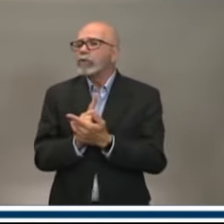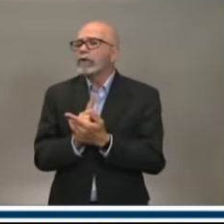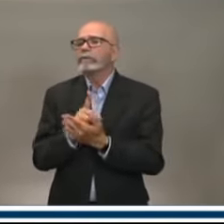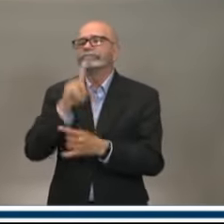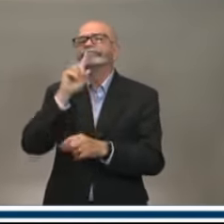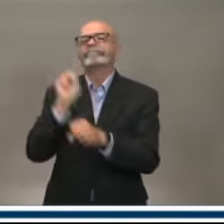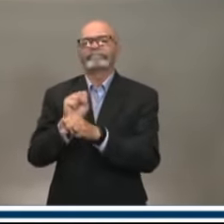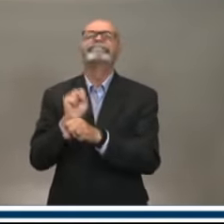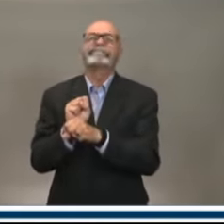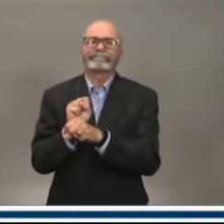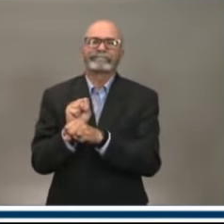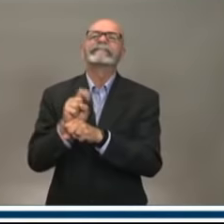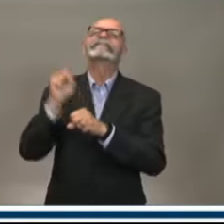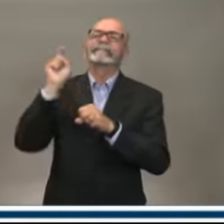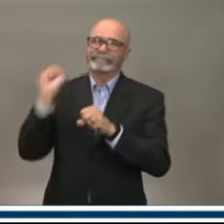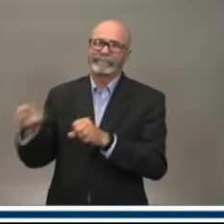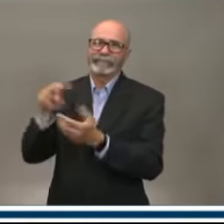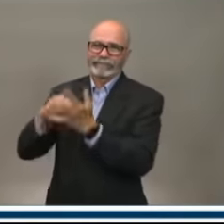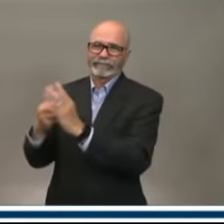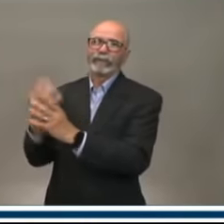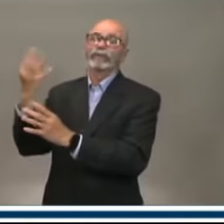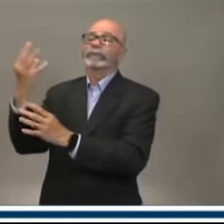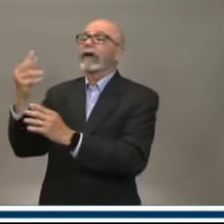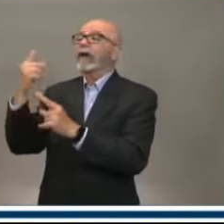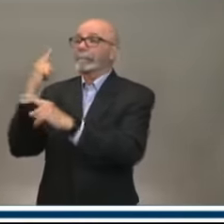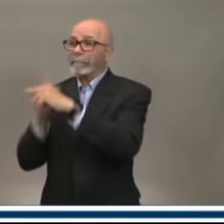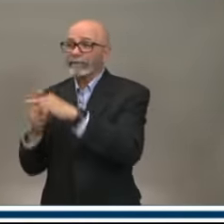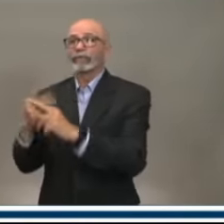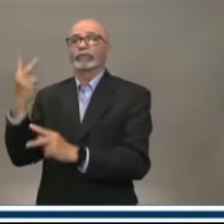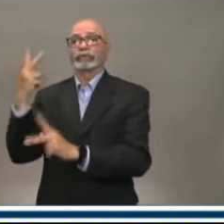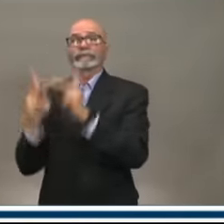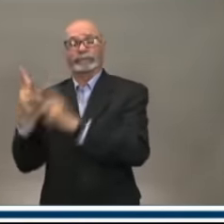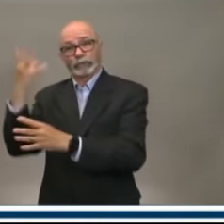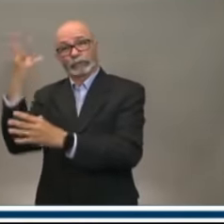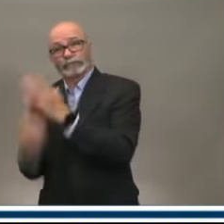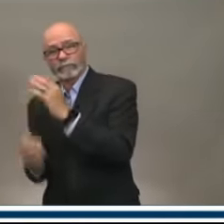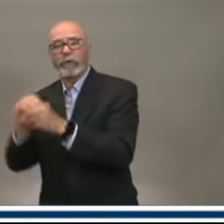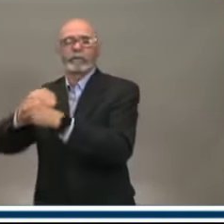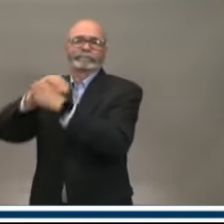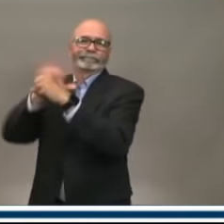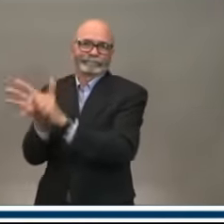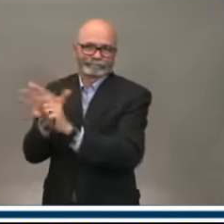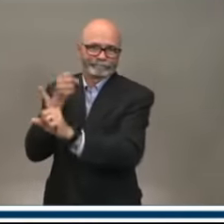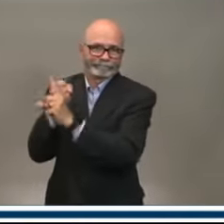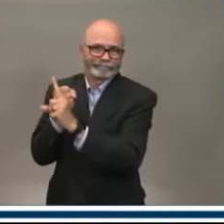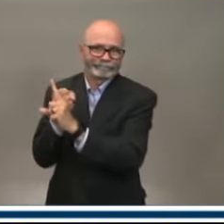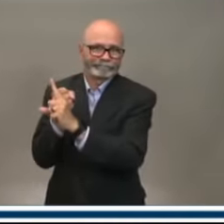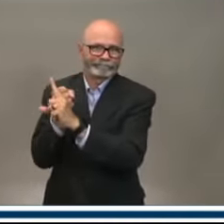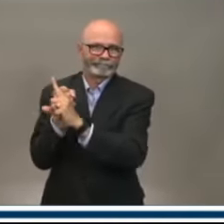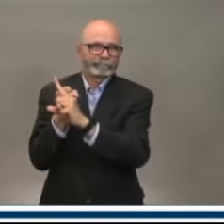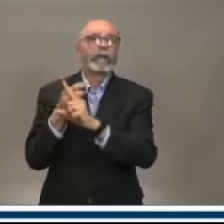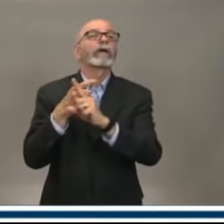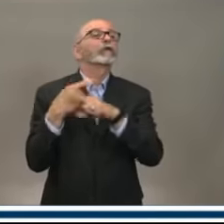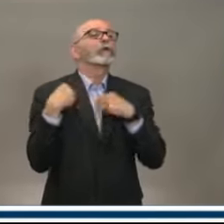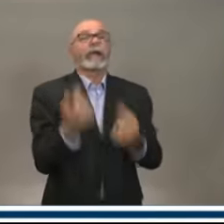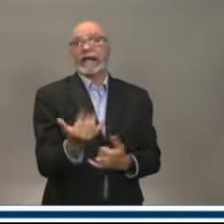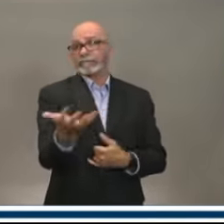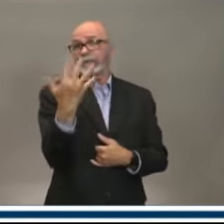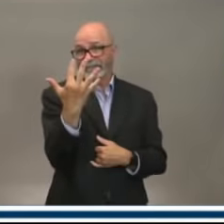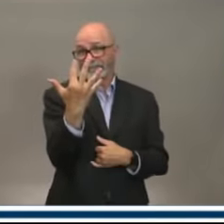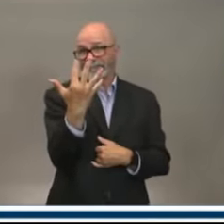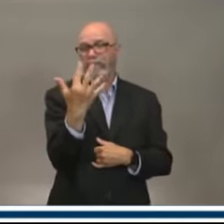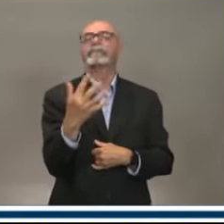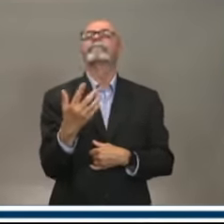Northwood. To their families, I'm very sorry. All Nova Scotians continue to hold Northwood residents and staff into